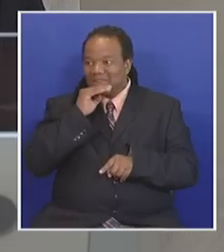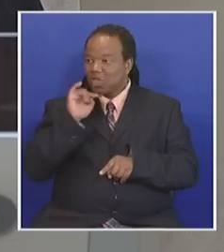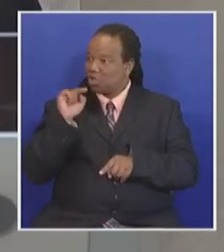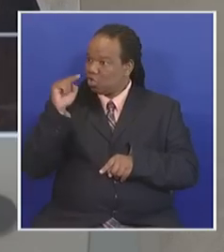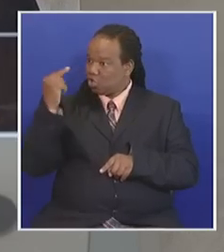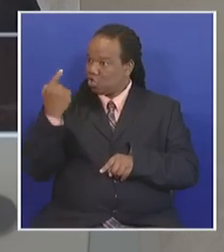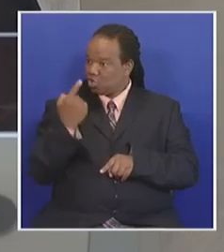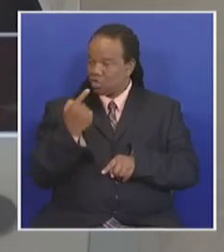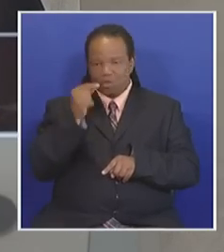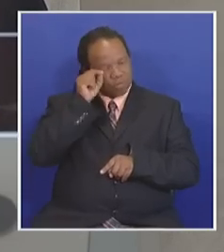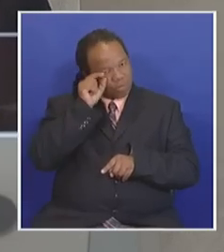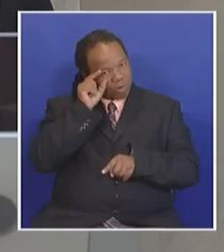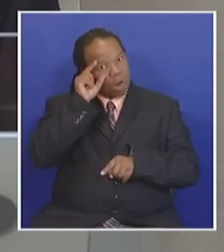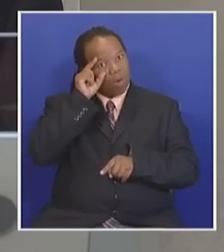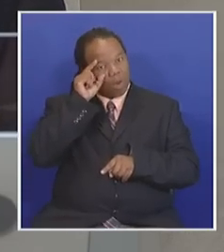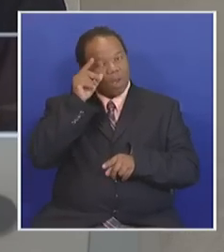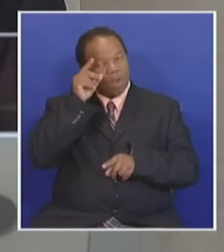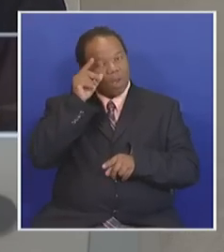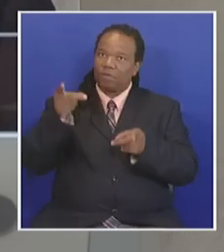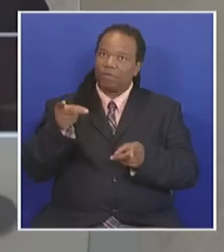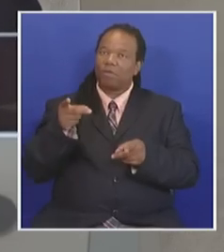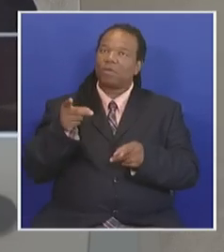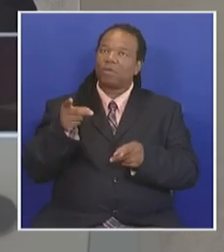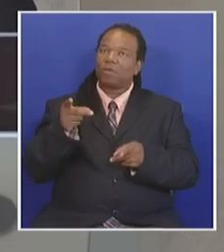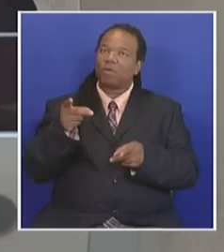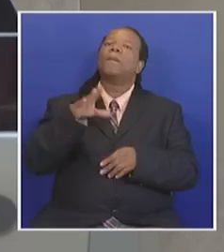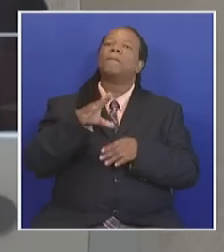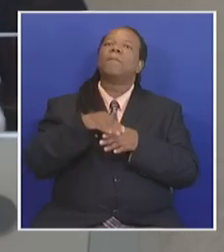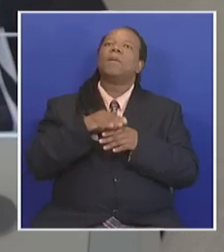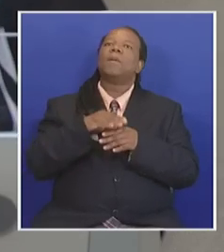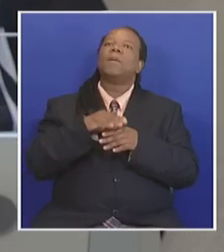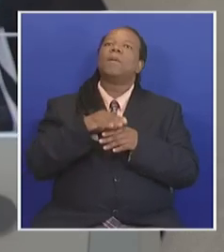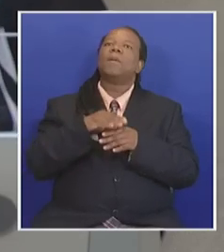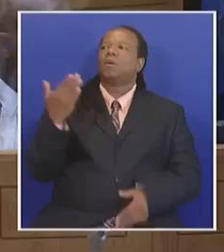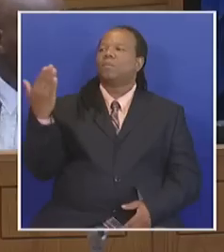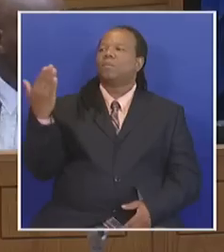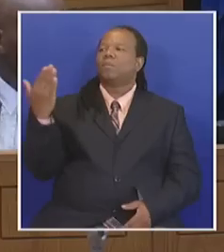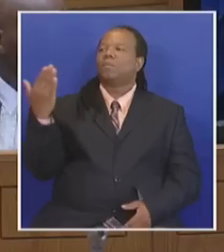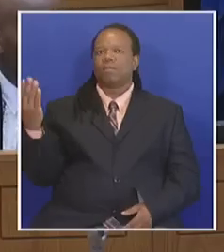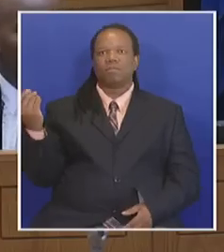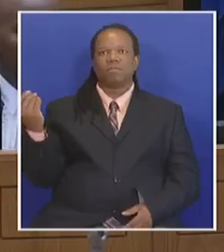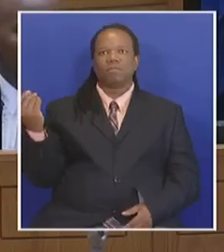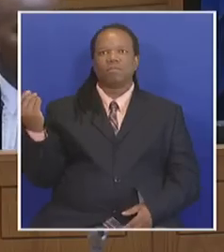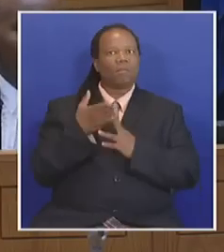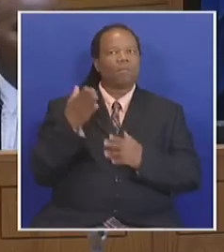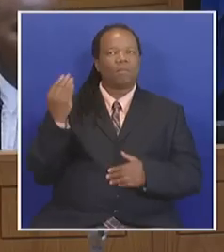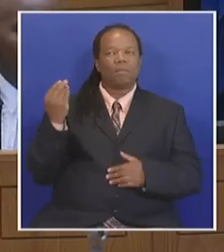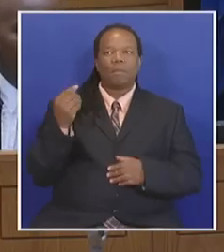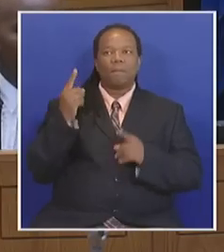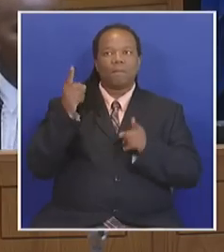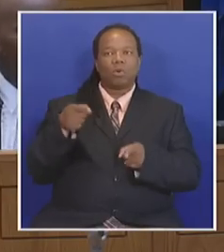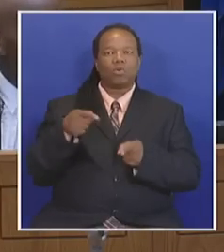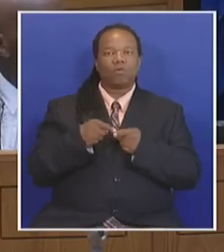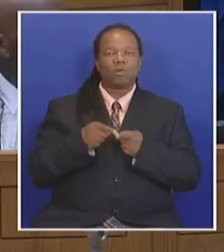take a stand and to speak out. Honorable Rockman, please take a seat. Honorable Smith, are you on a point of order?